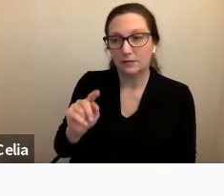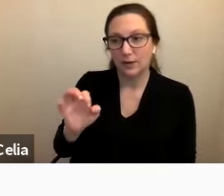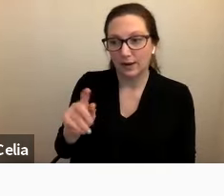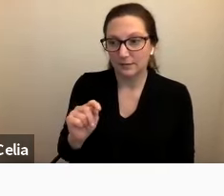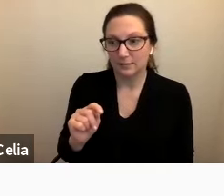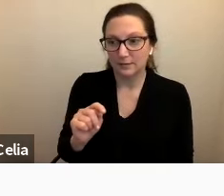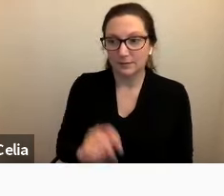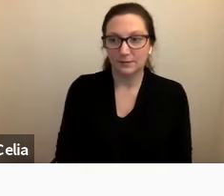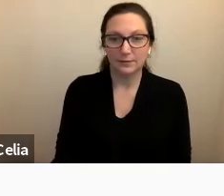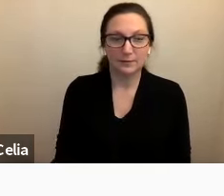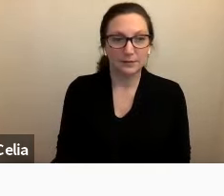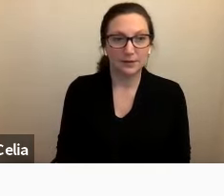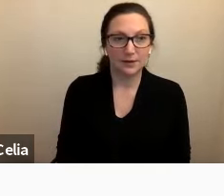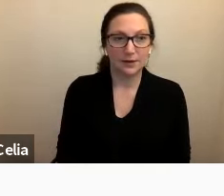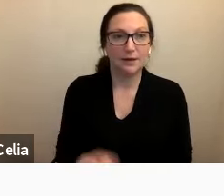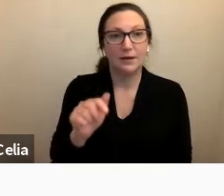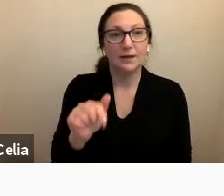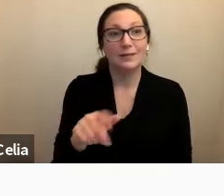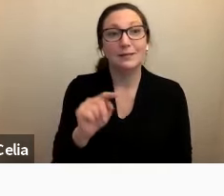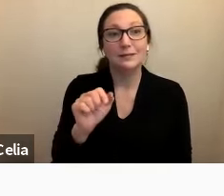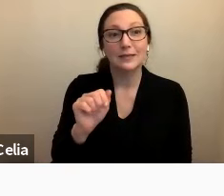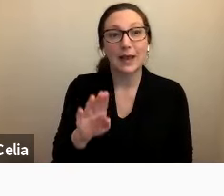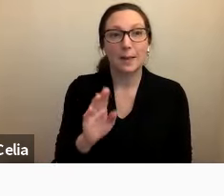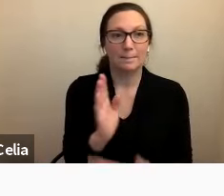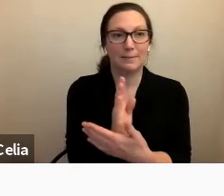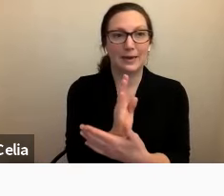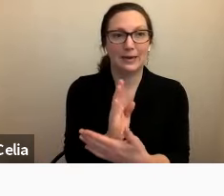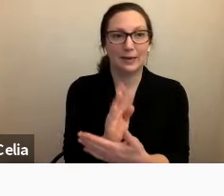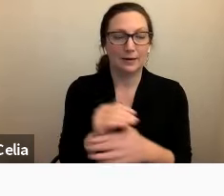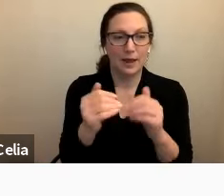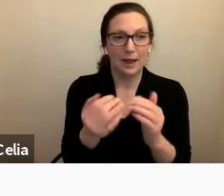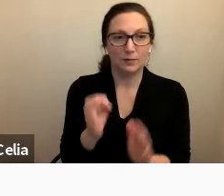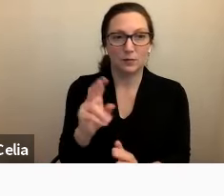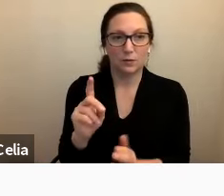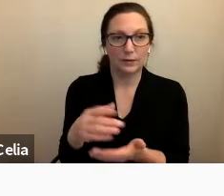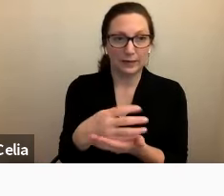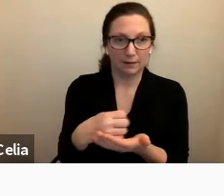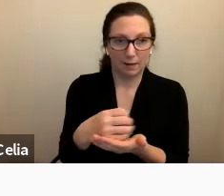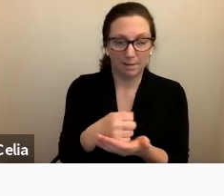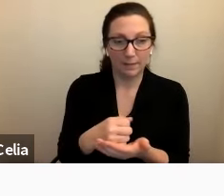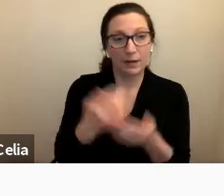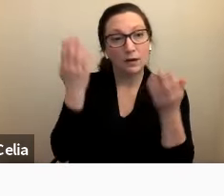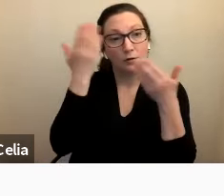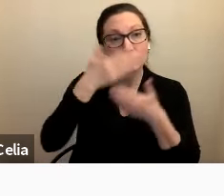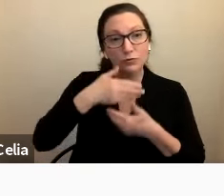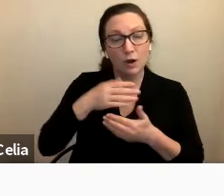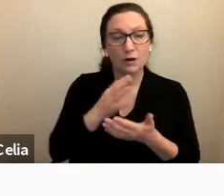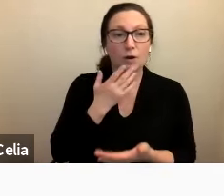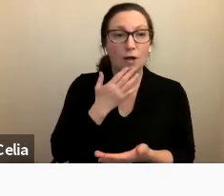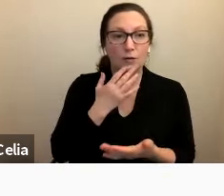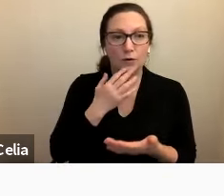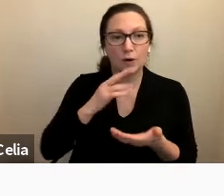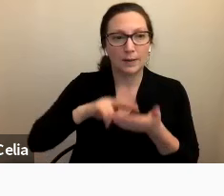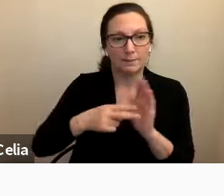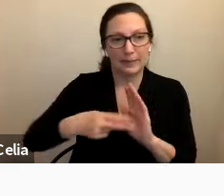So this tab is median household income. The darker colors represent higher